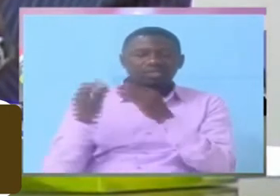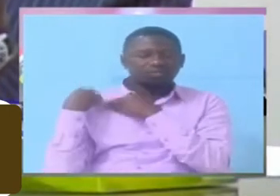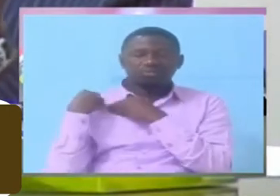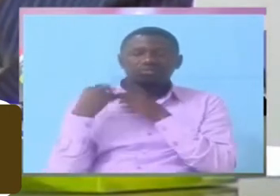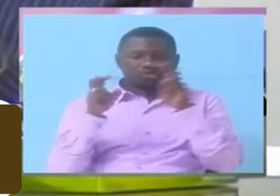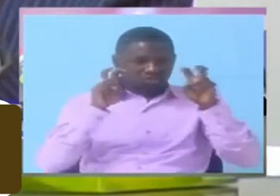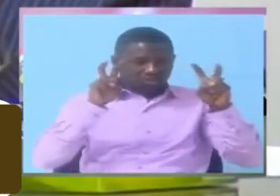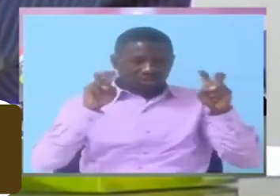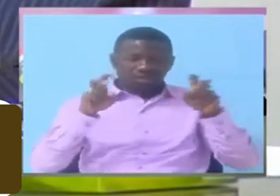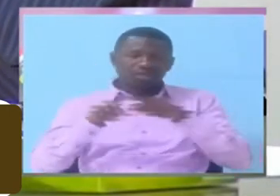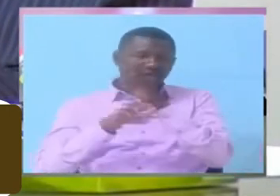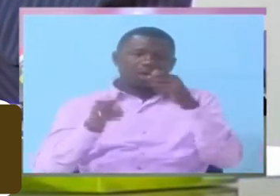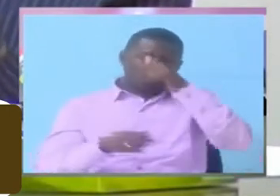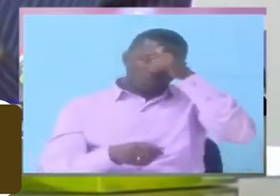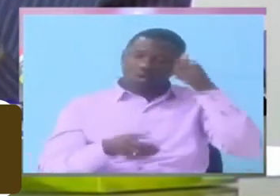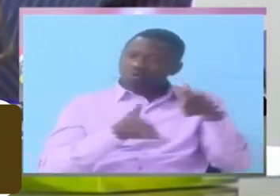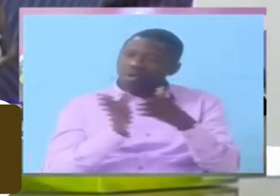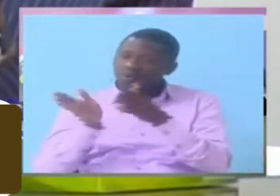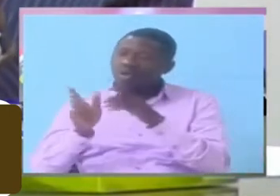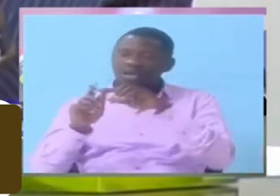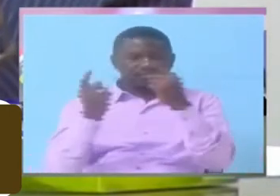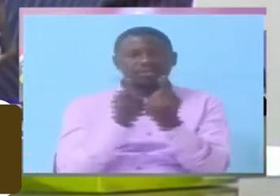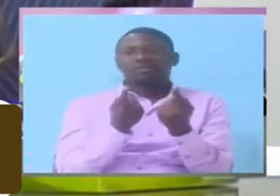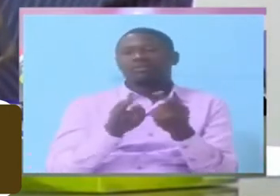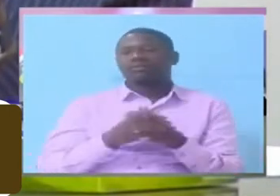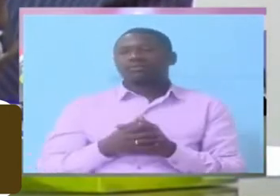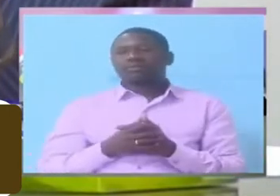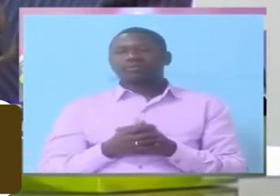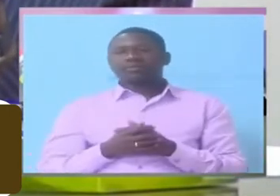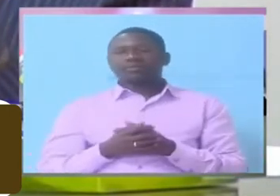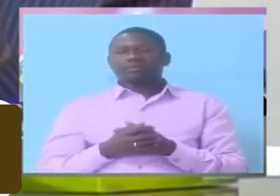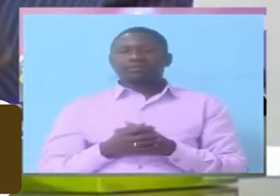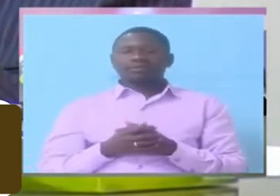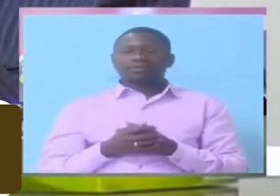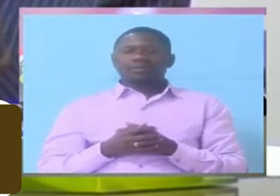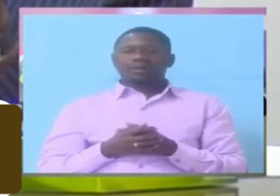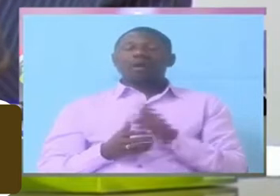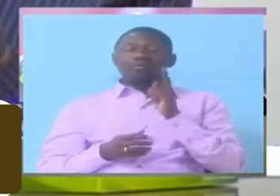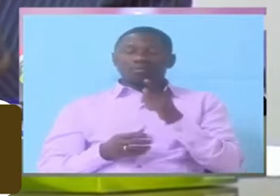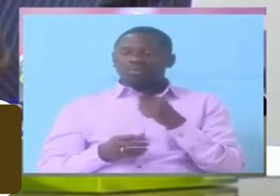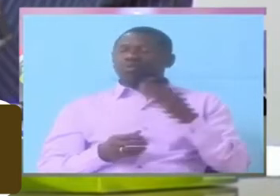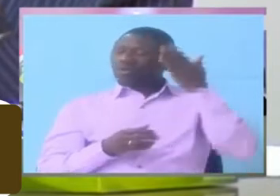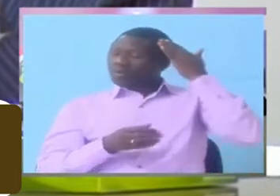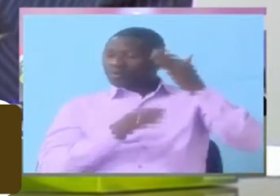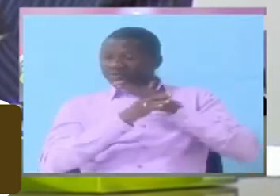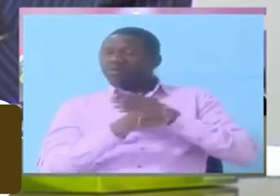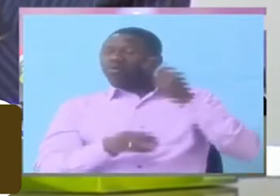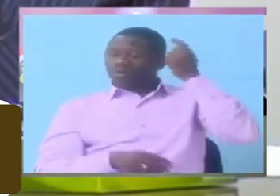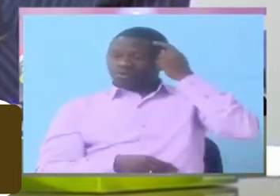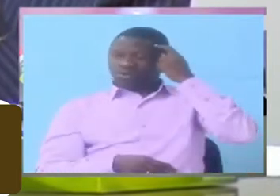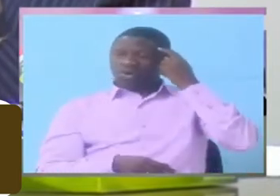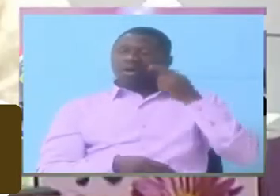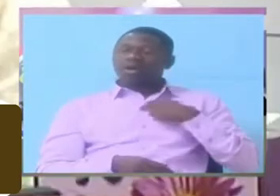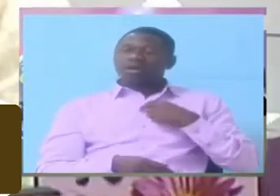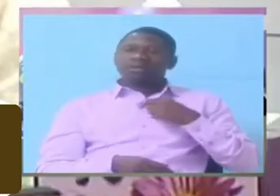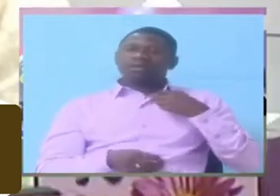still within the knowledge of the management of the police that human rights violations were happening within the police. But haninga bi